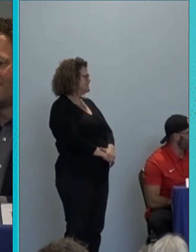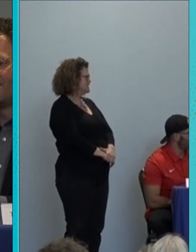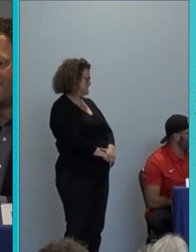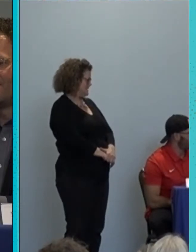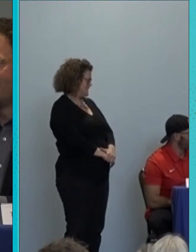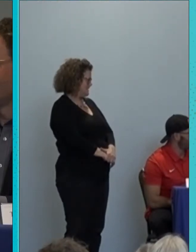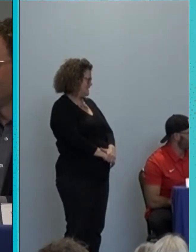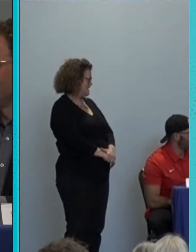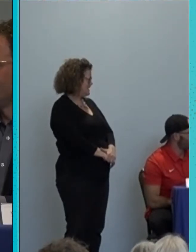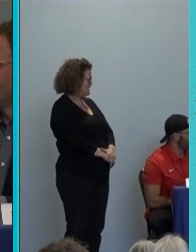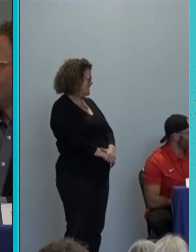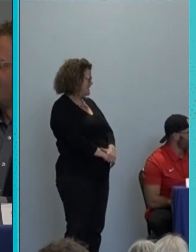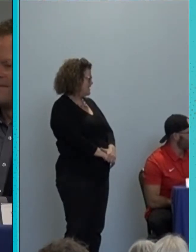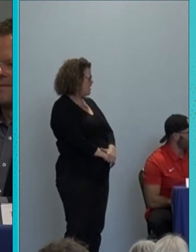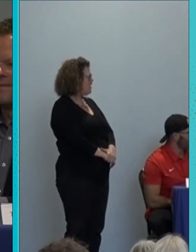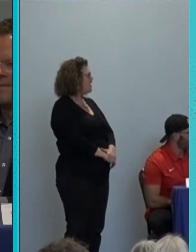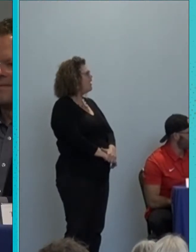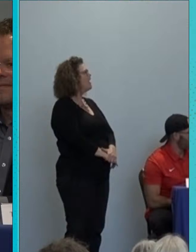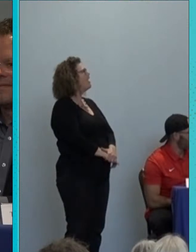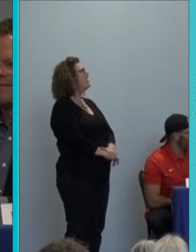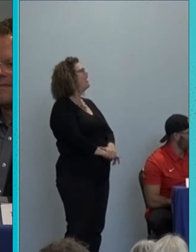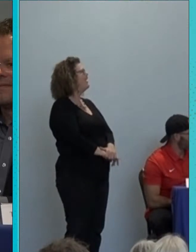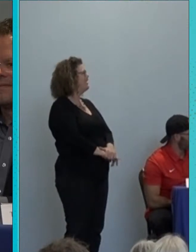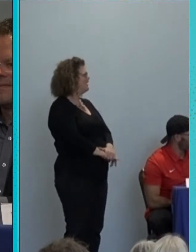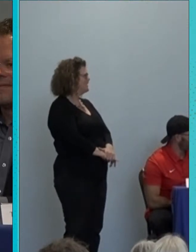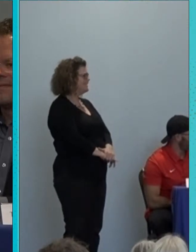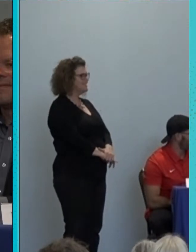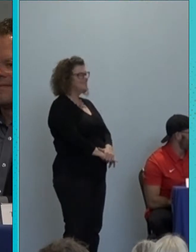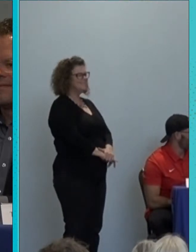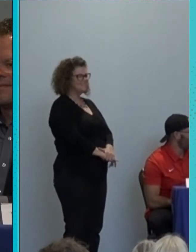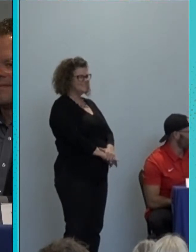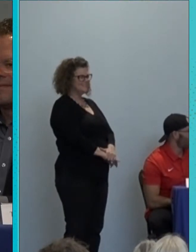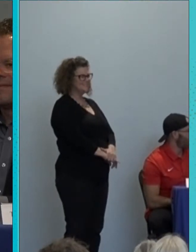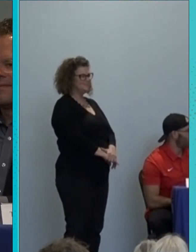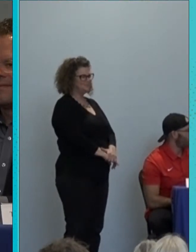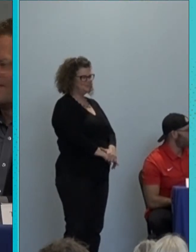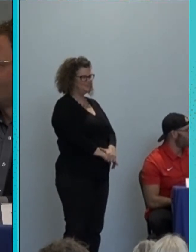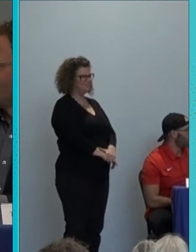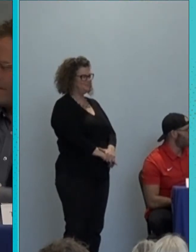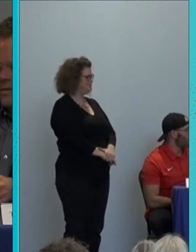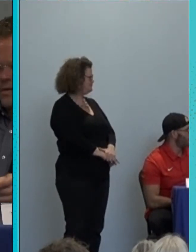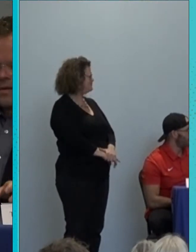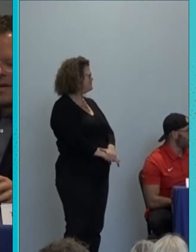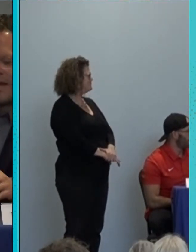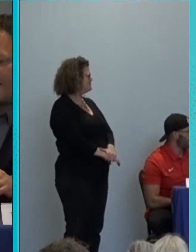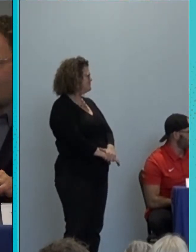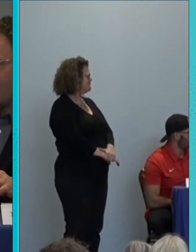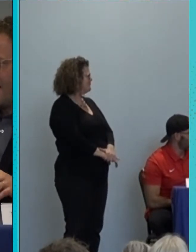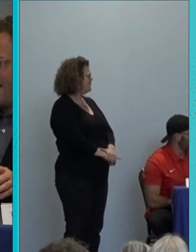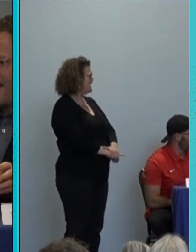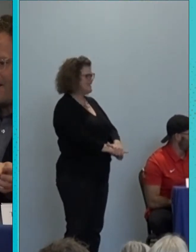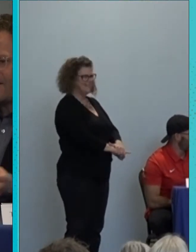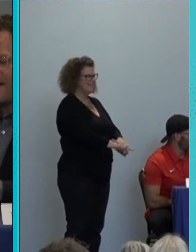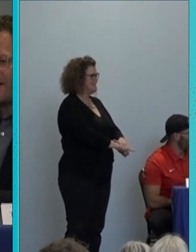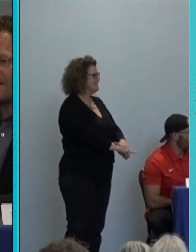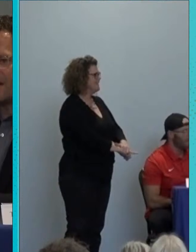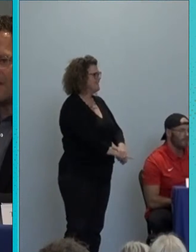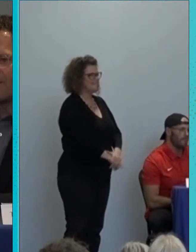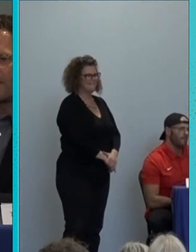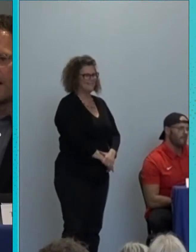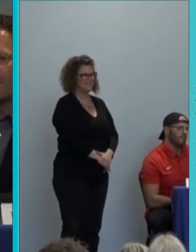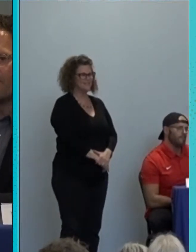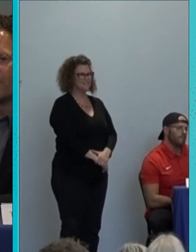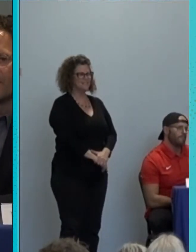and the positions there were pretty limited. Can I add to that,